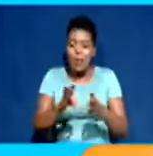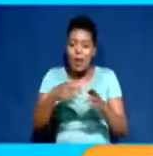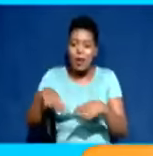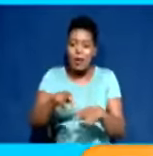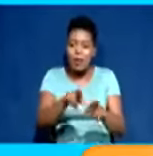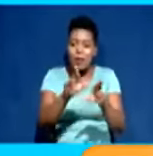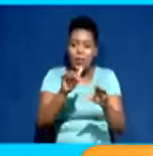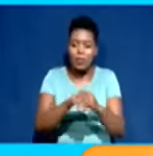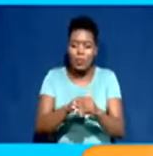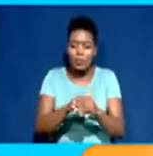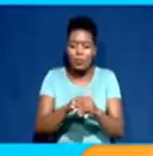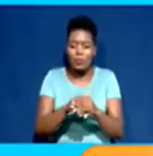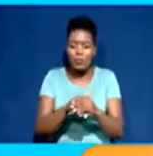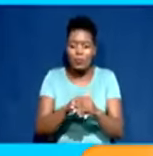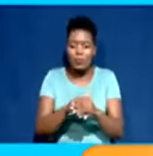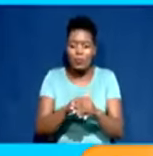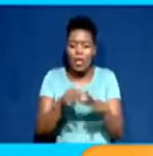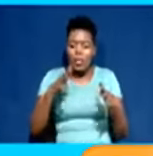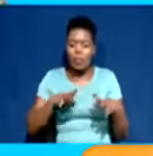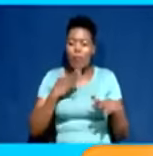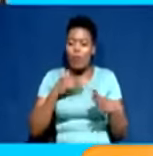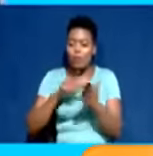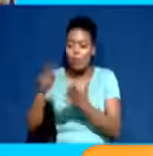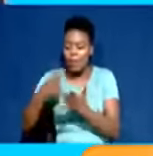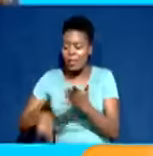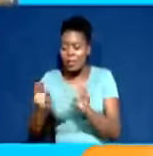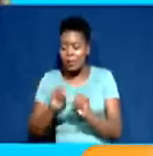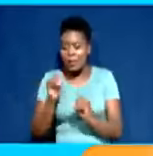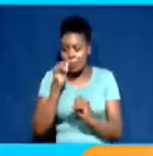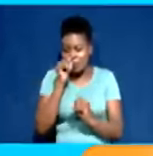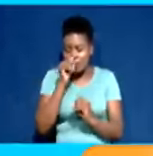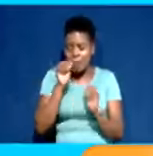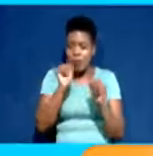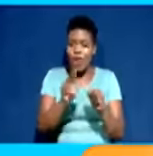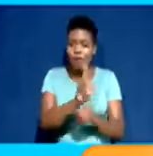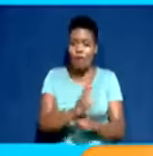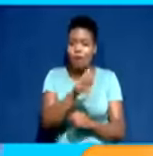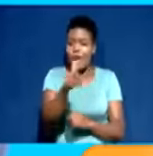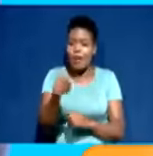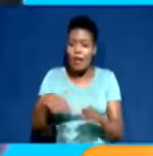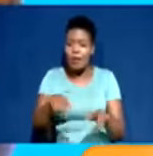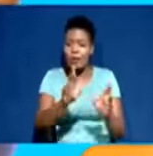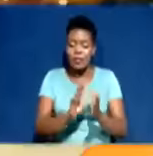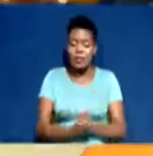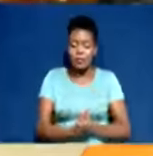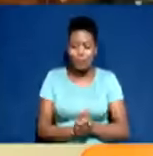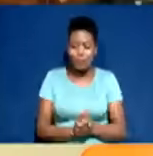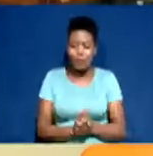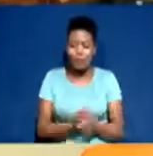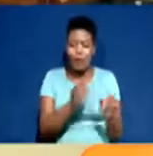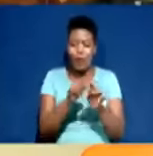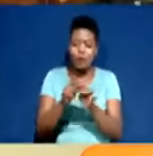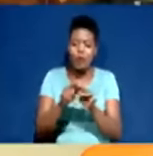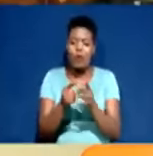along these corridors that those who do not wish to pay toll fees, we will give them those alternative roads. And